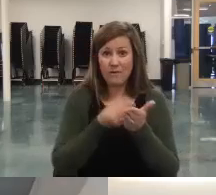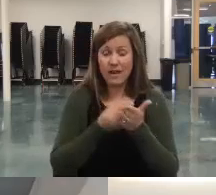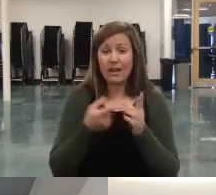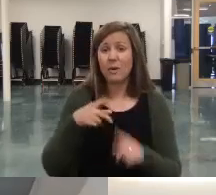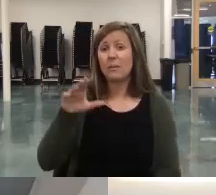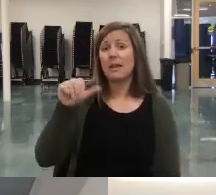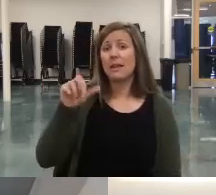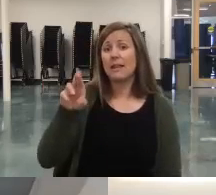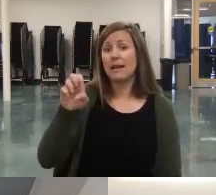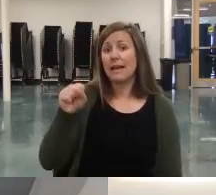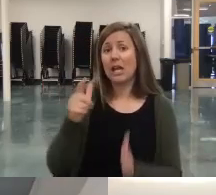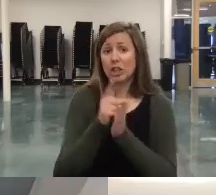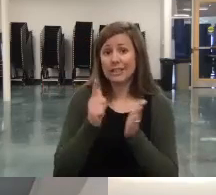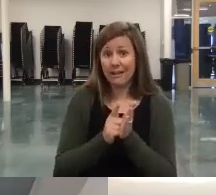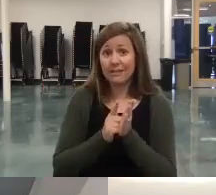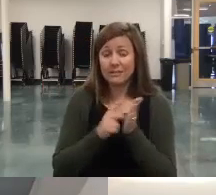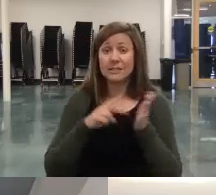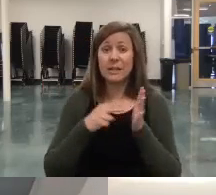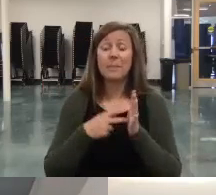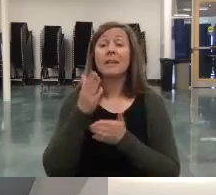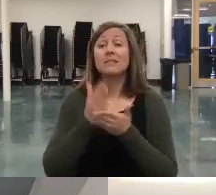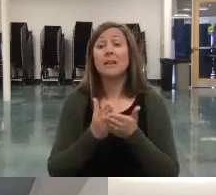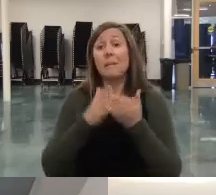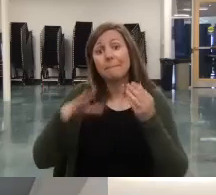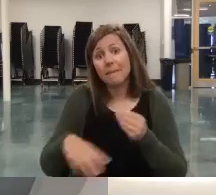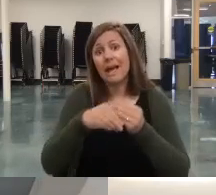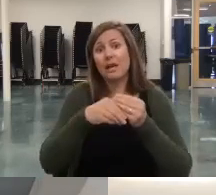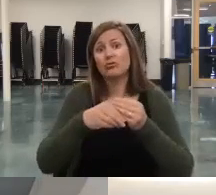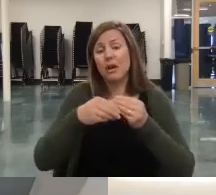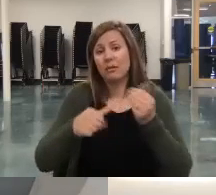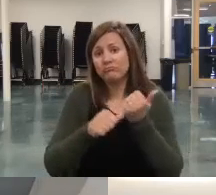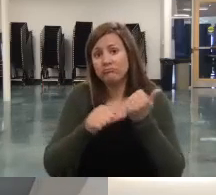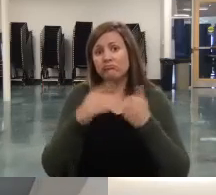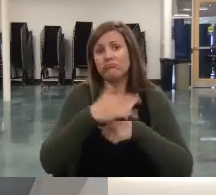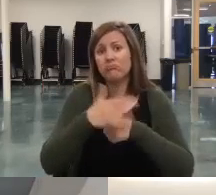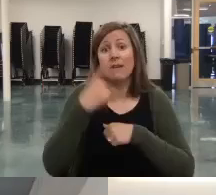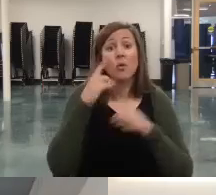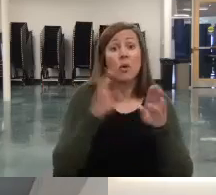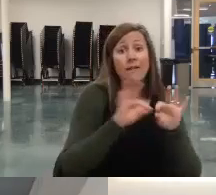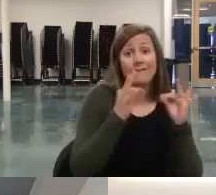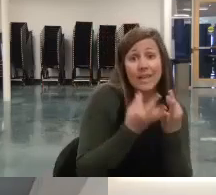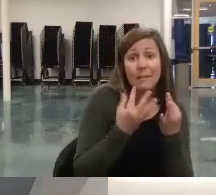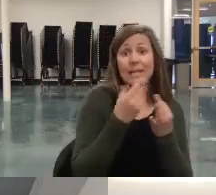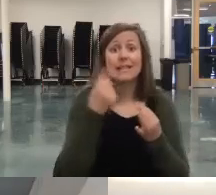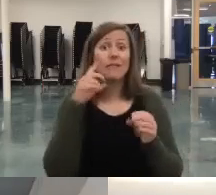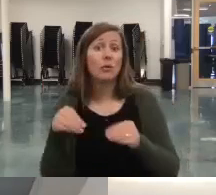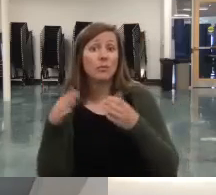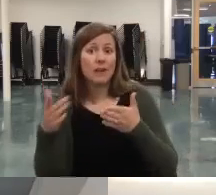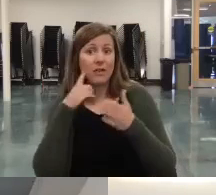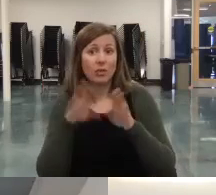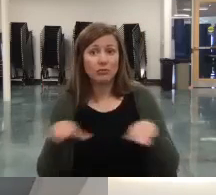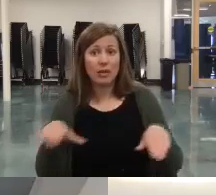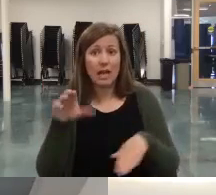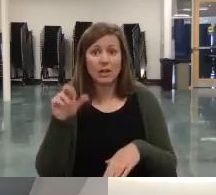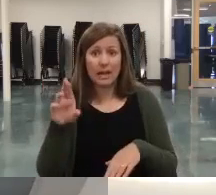Act, they have pushed out some additional assistance for childcare, both for families and for providers.